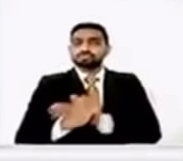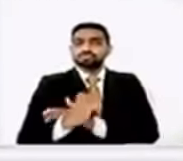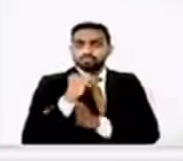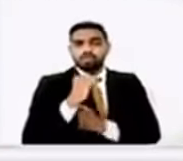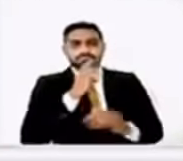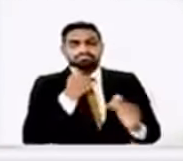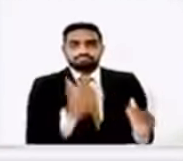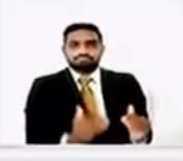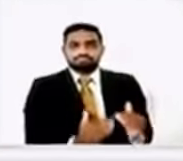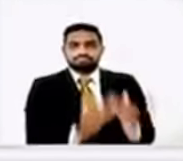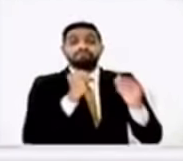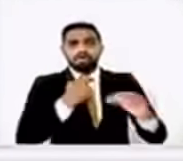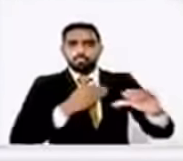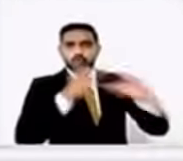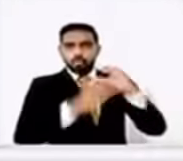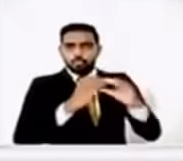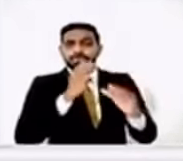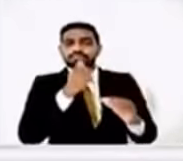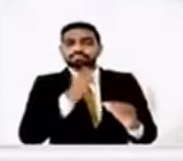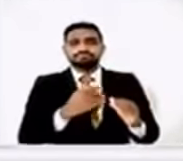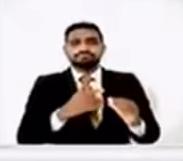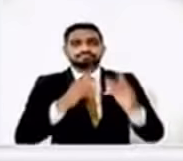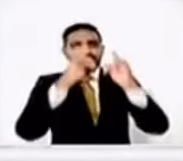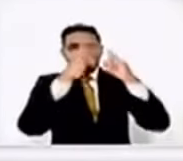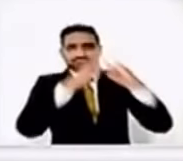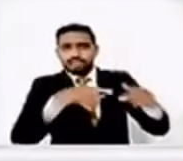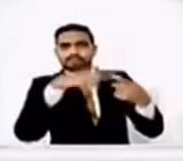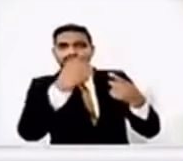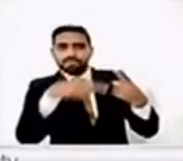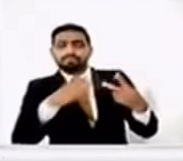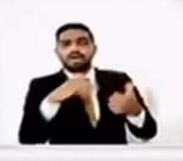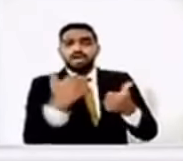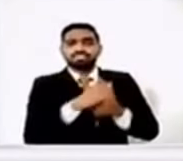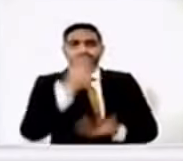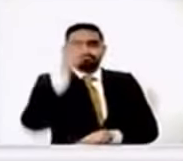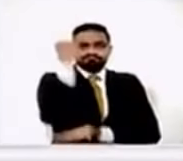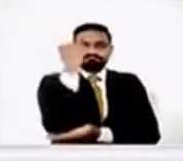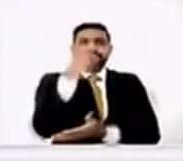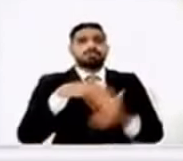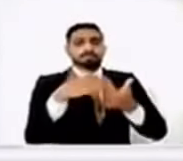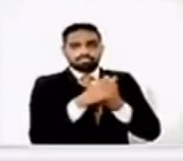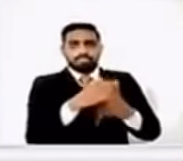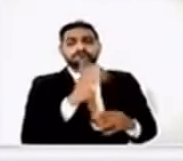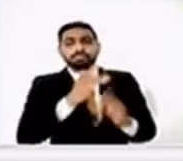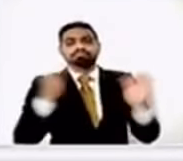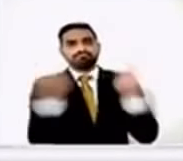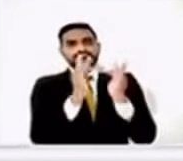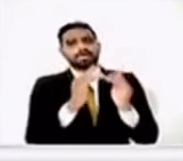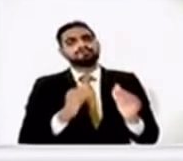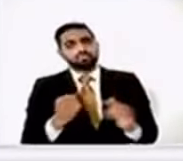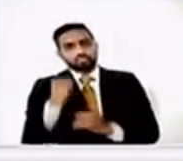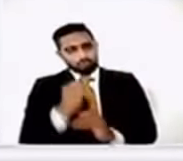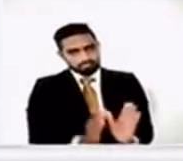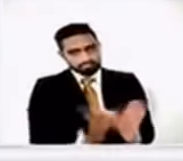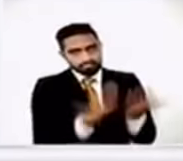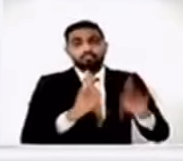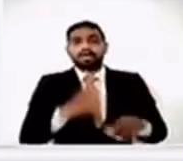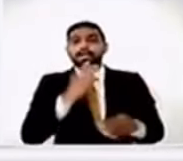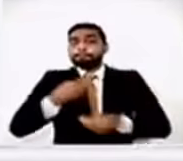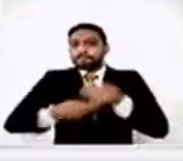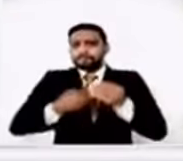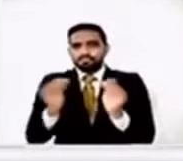tower installations. Proposal to implement a loan scheme for low and middle income earners with an annual interest rate